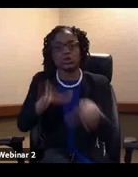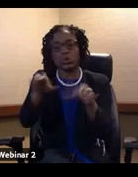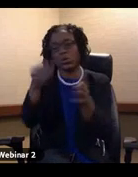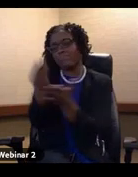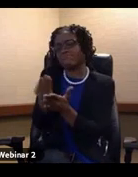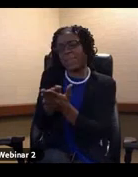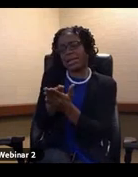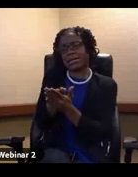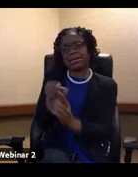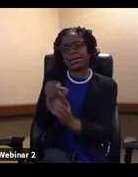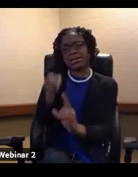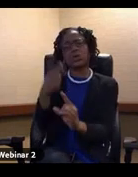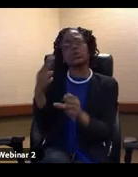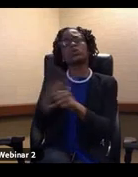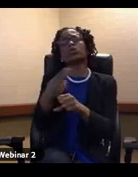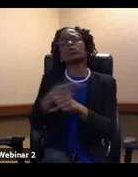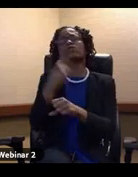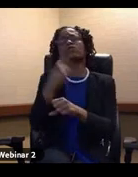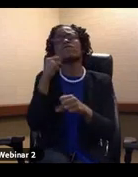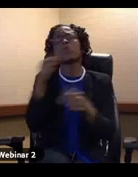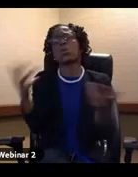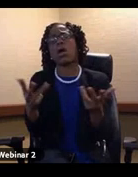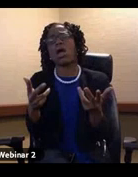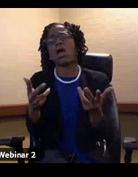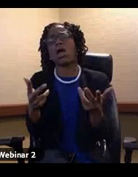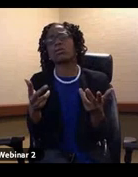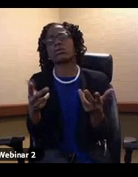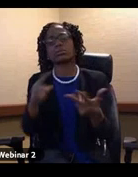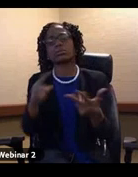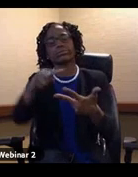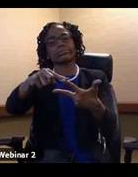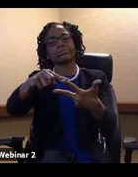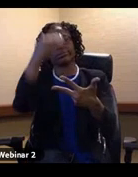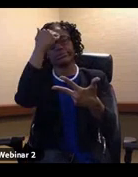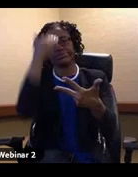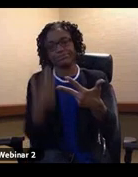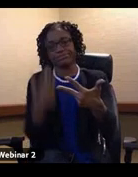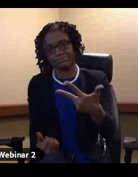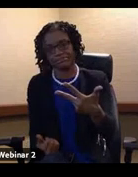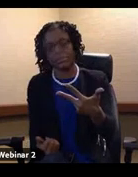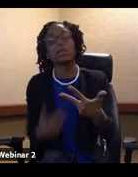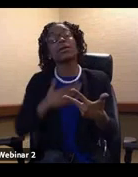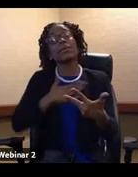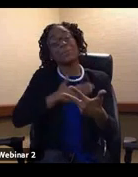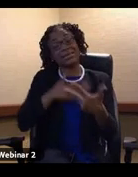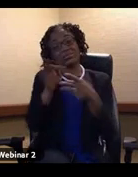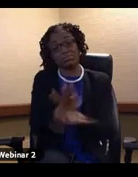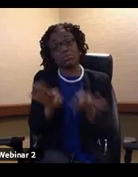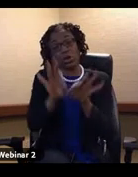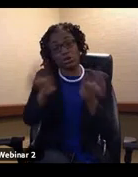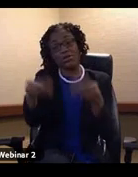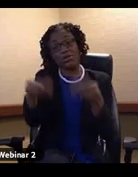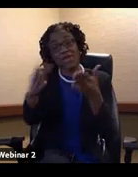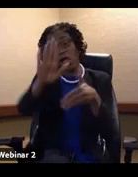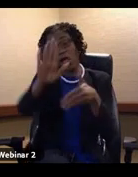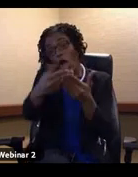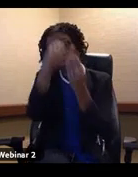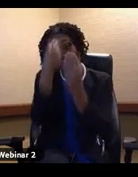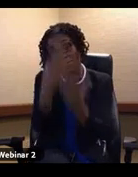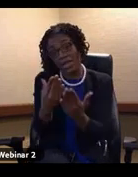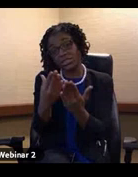for. The criteria for this section is structured very differently than prior years, so please make sure you are providing information